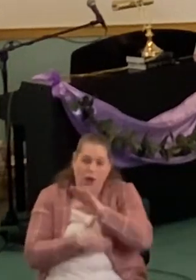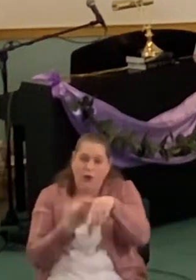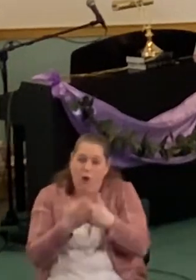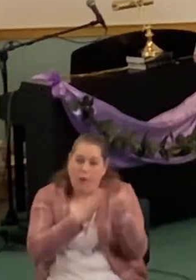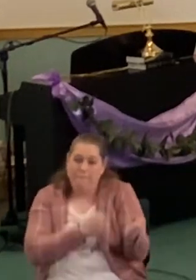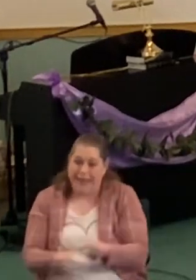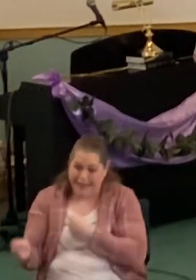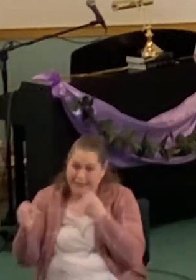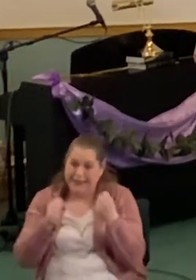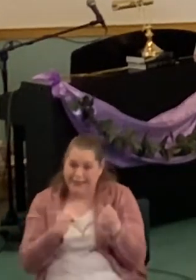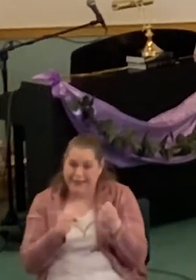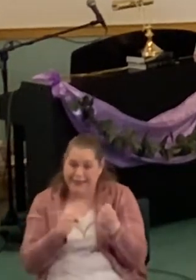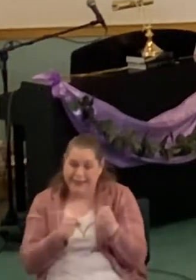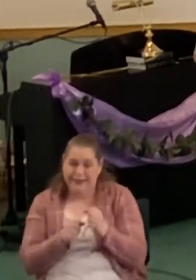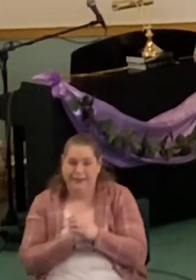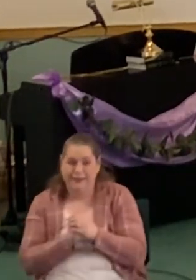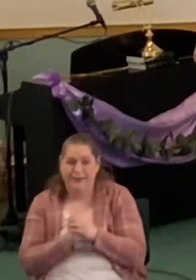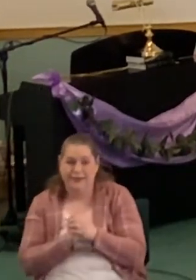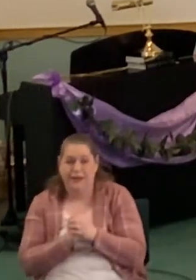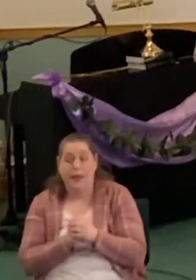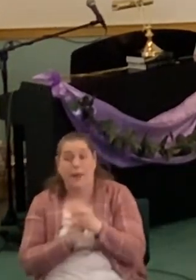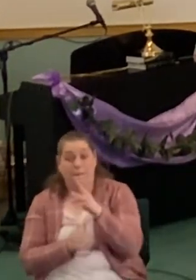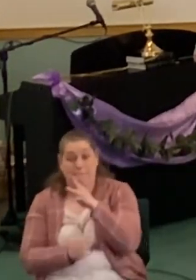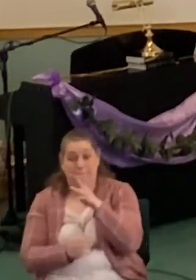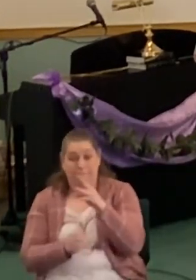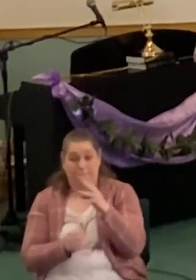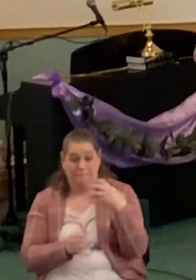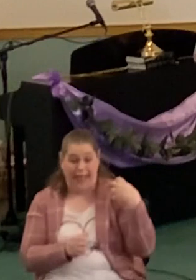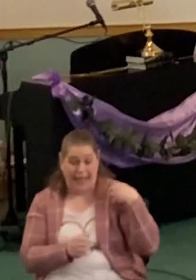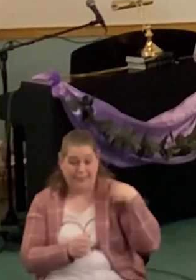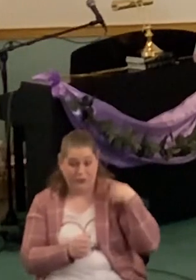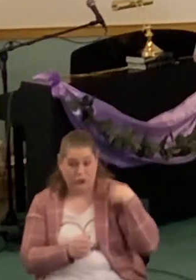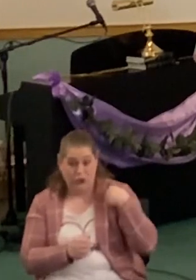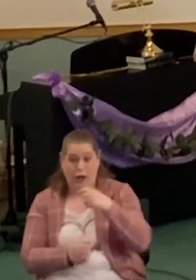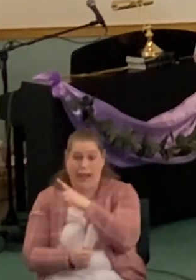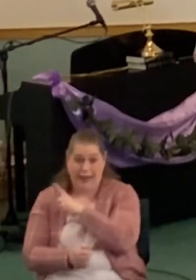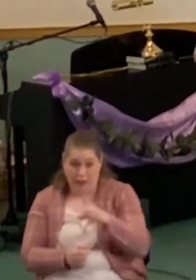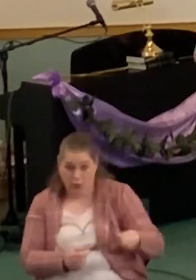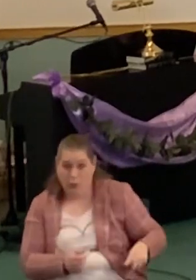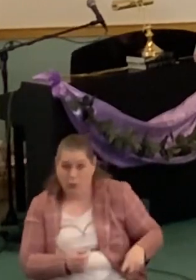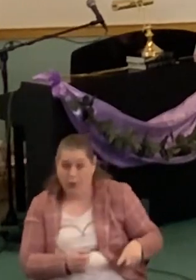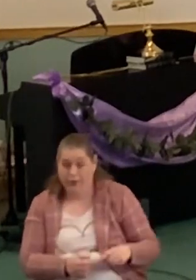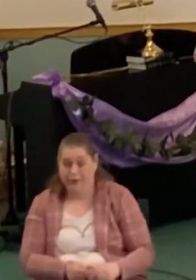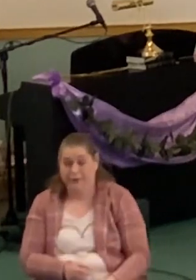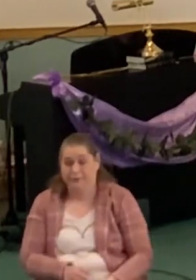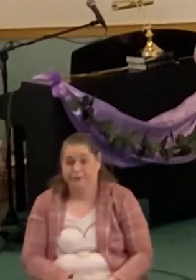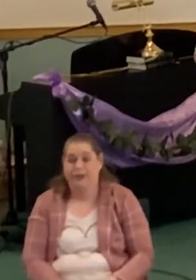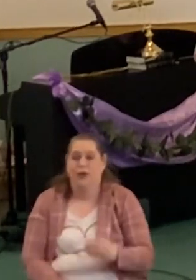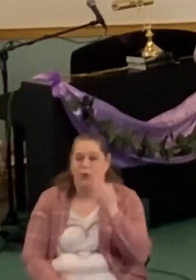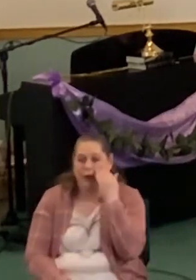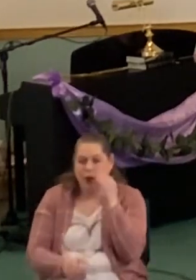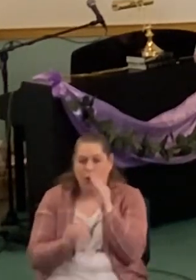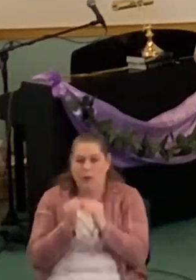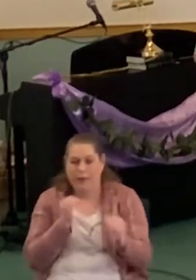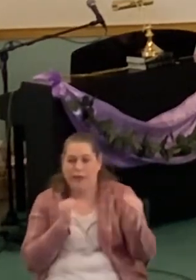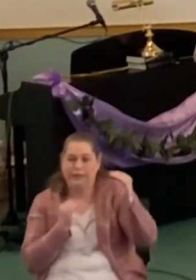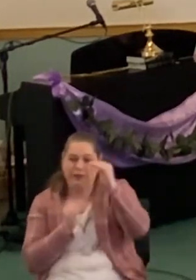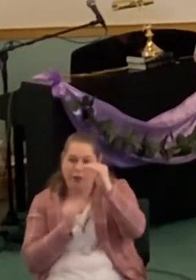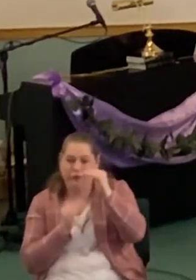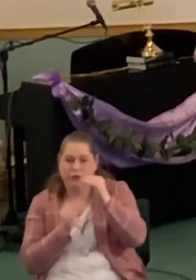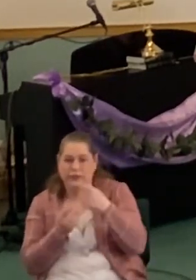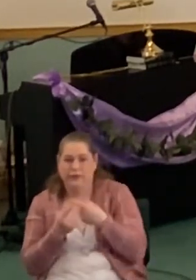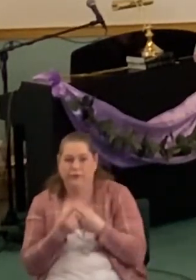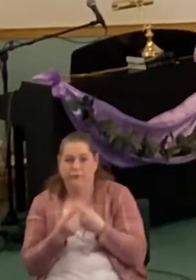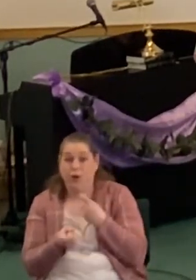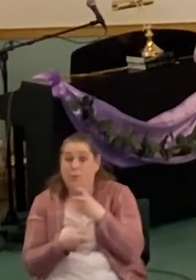Almighty. Jude calls Jesus Master and Lord. But we also know about God's sovereignty from